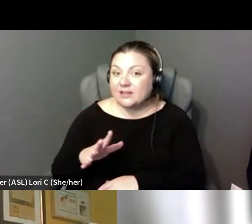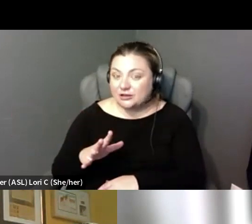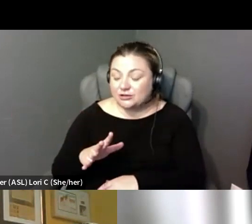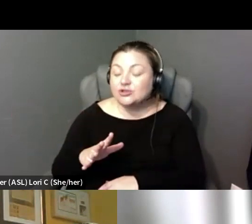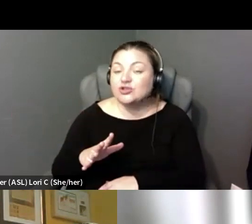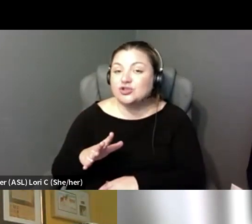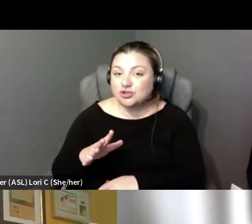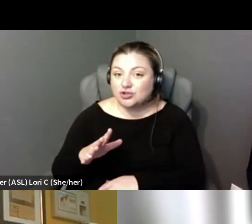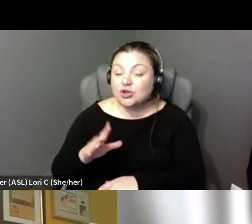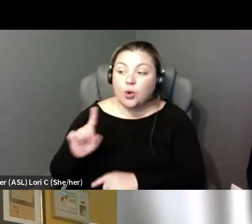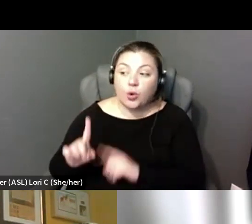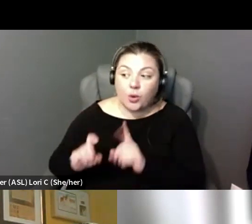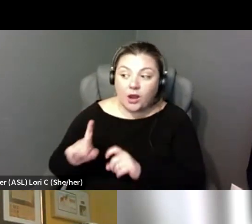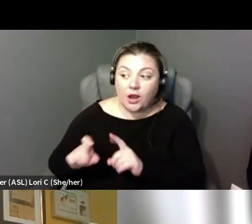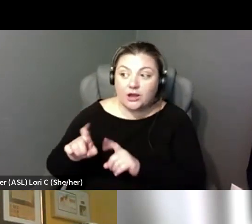a